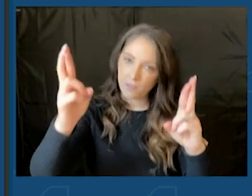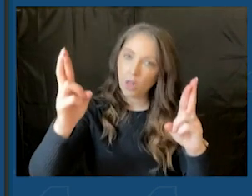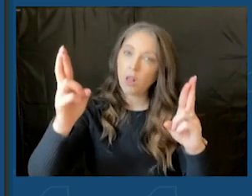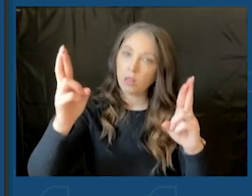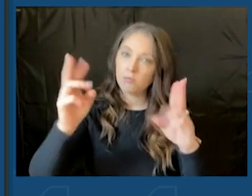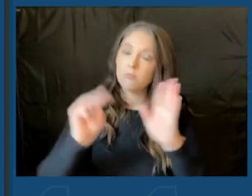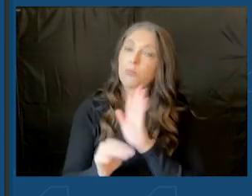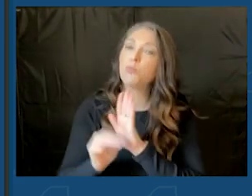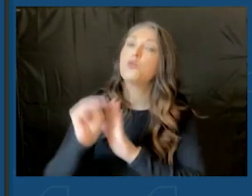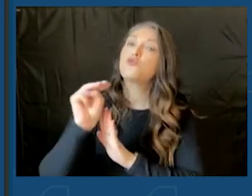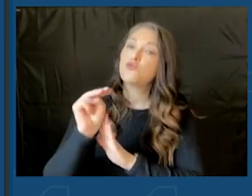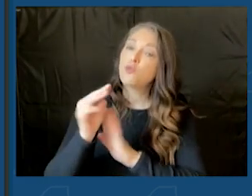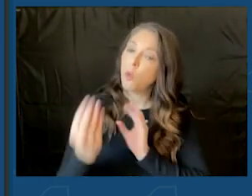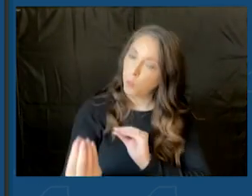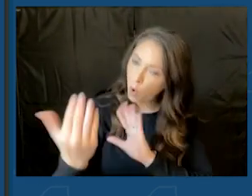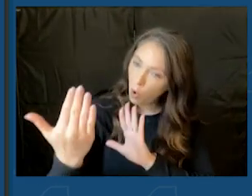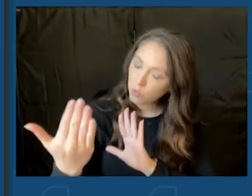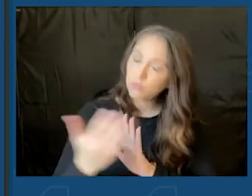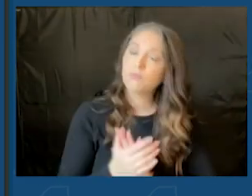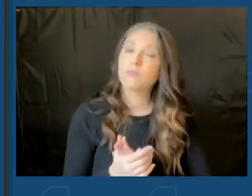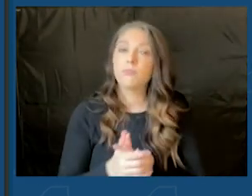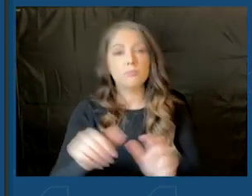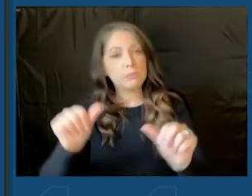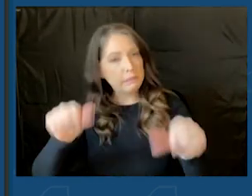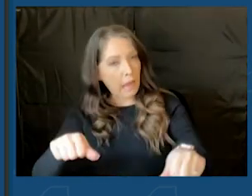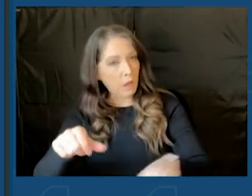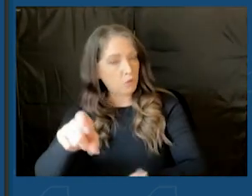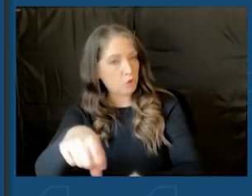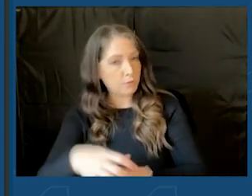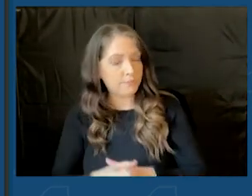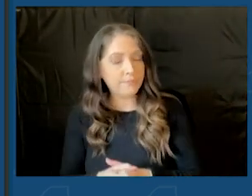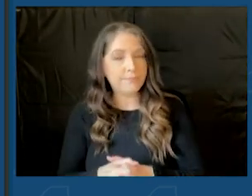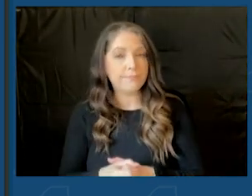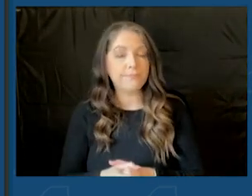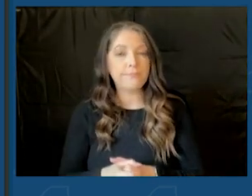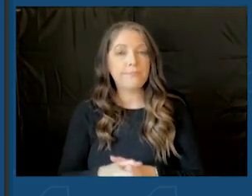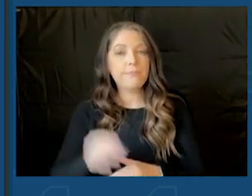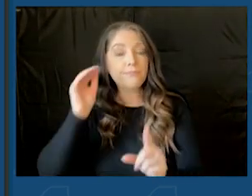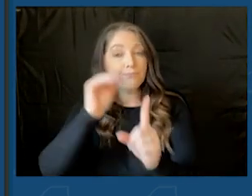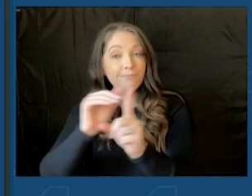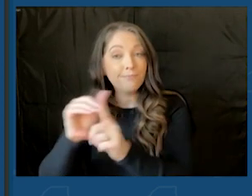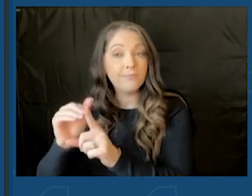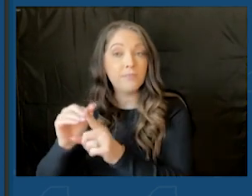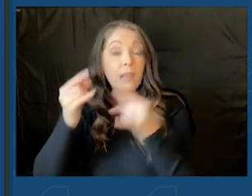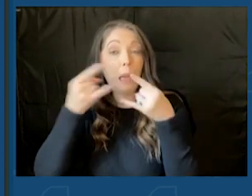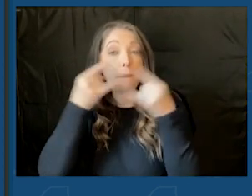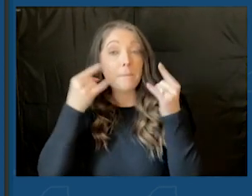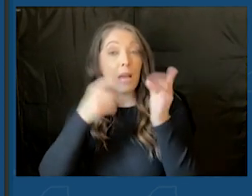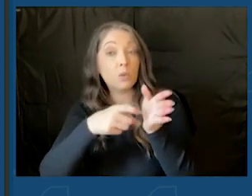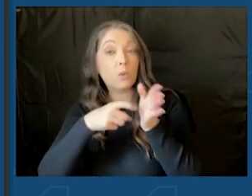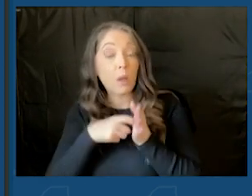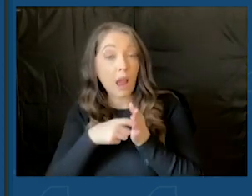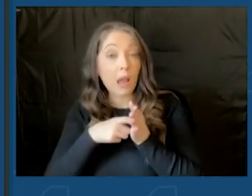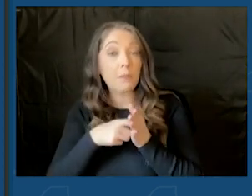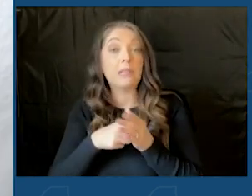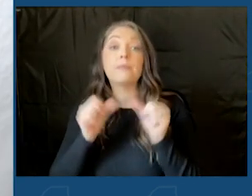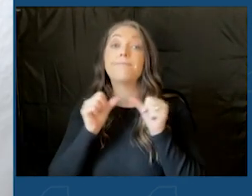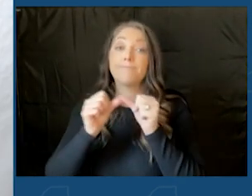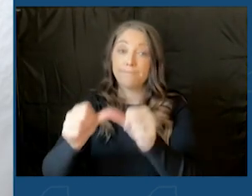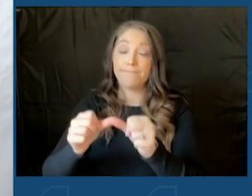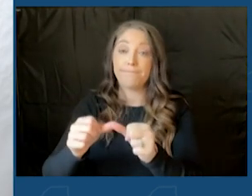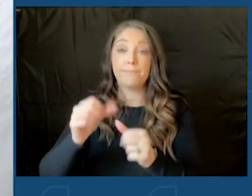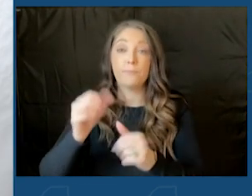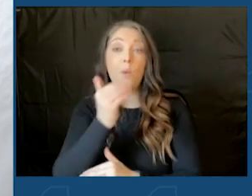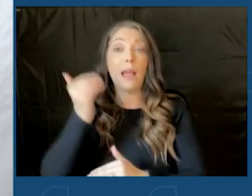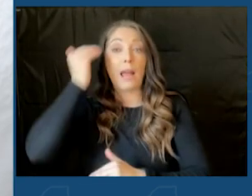as New Yorkers can and should do. But also remind everyone that masking requirements will remain in effect at adult care facilities, as